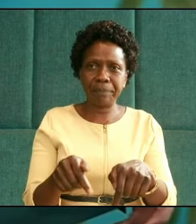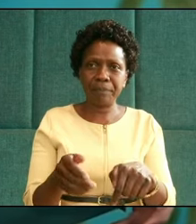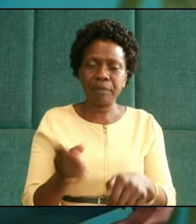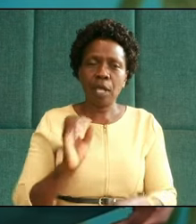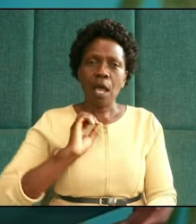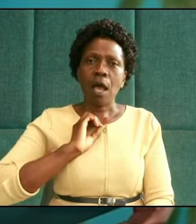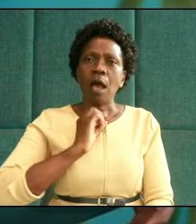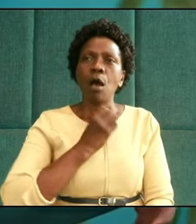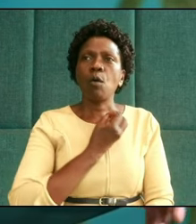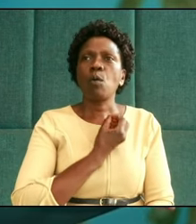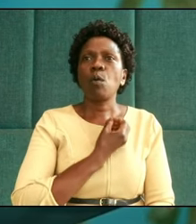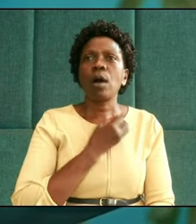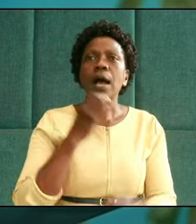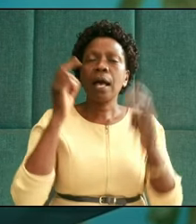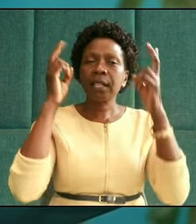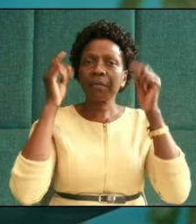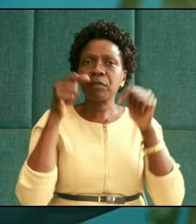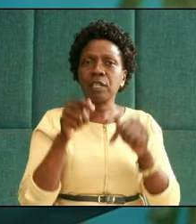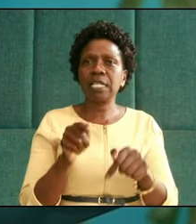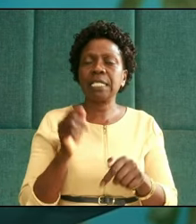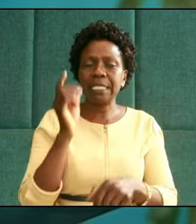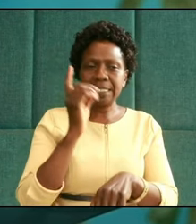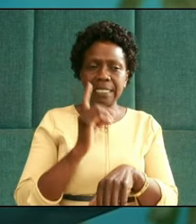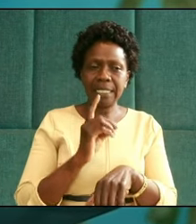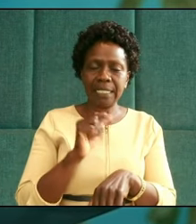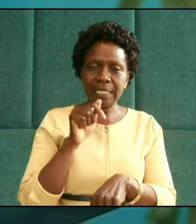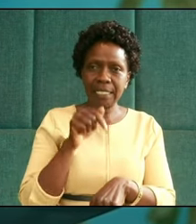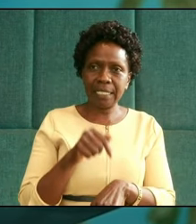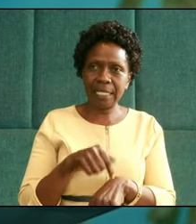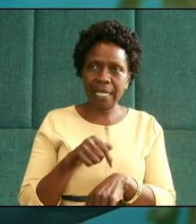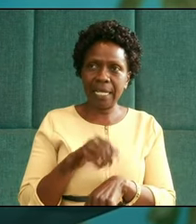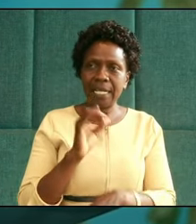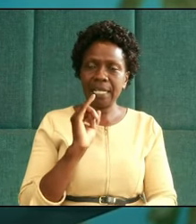our theme for this day